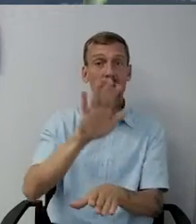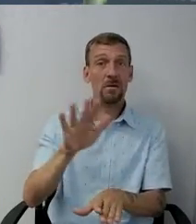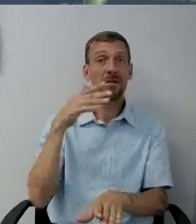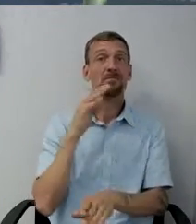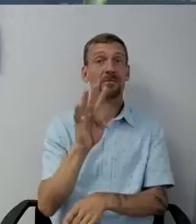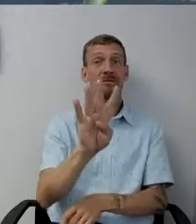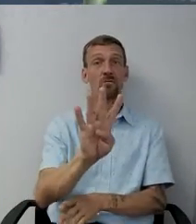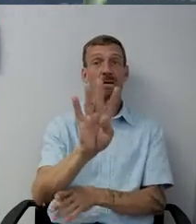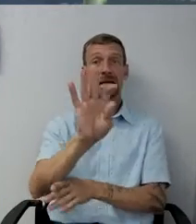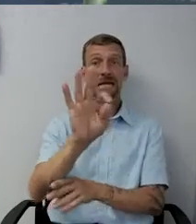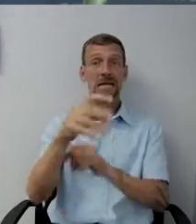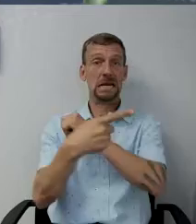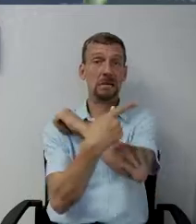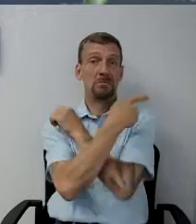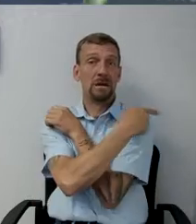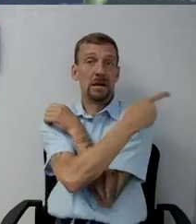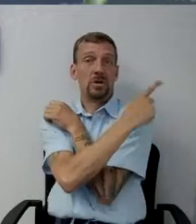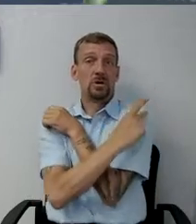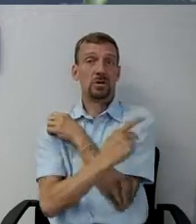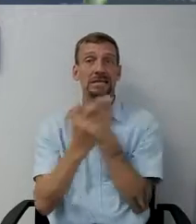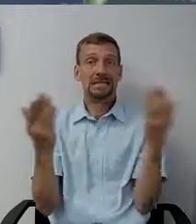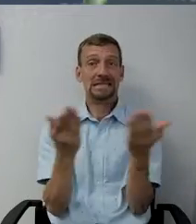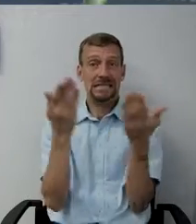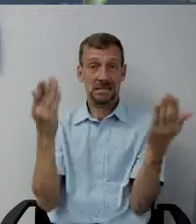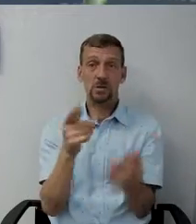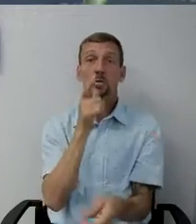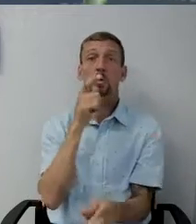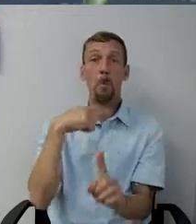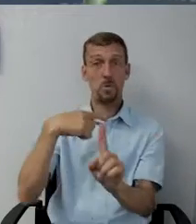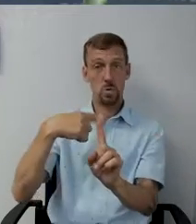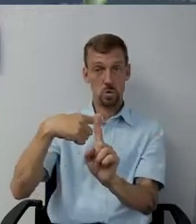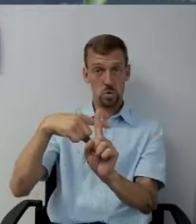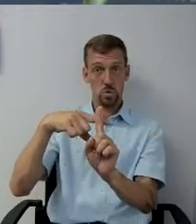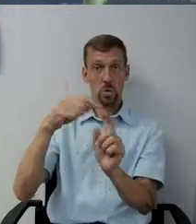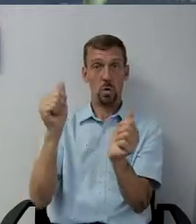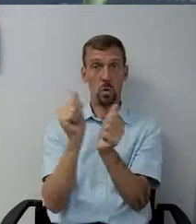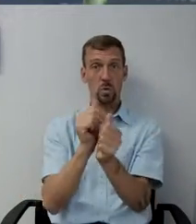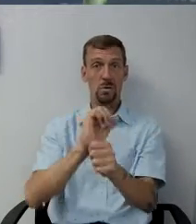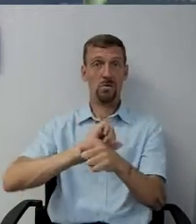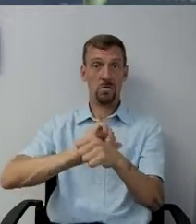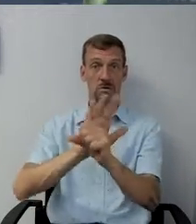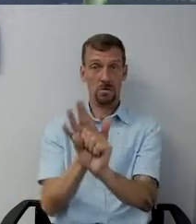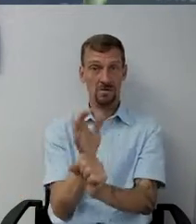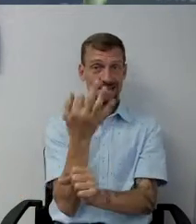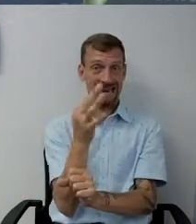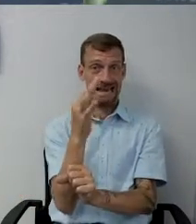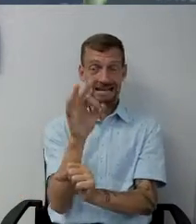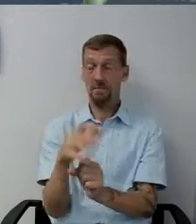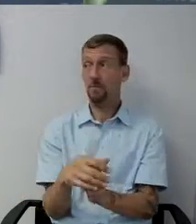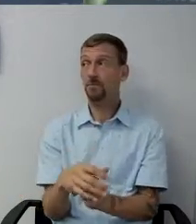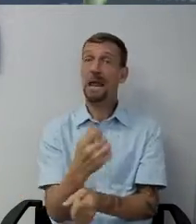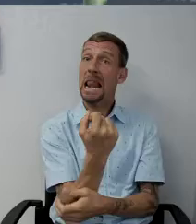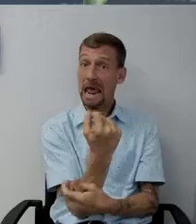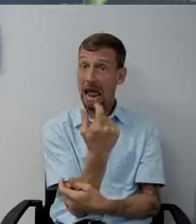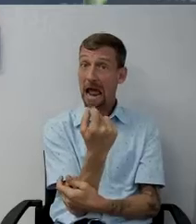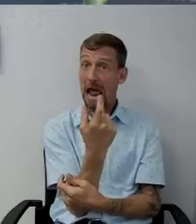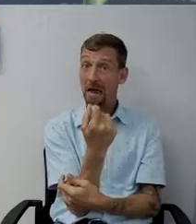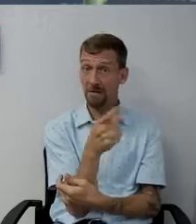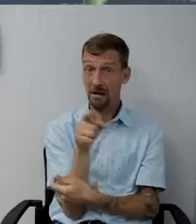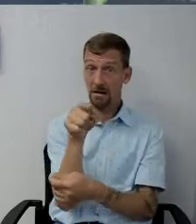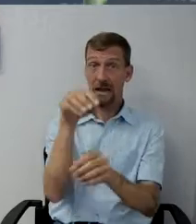49 patients that are hospitalized that are positive with COVID-19. 11 of them are